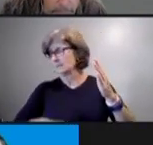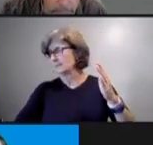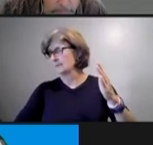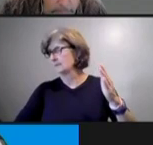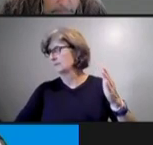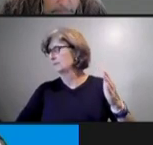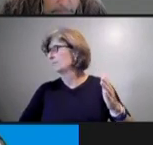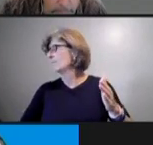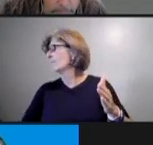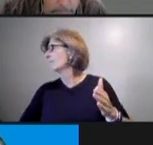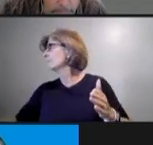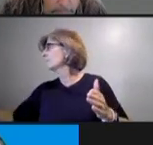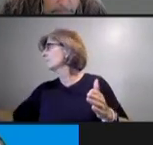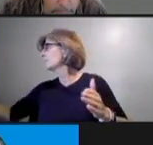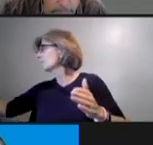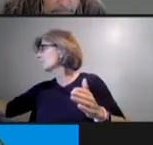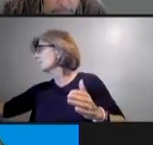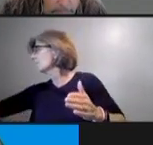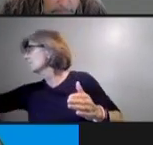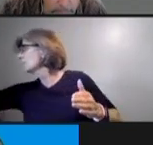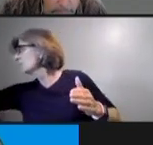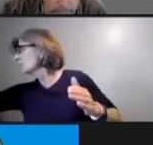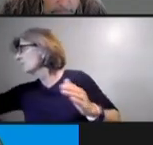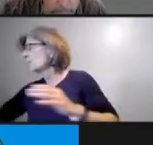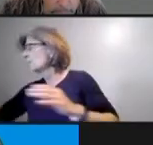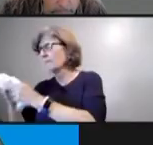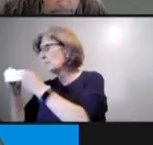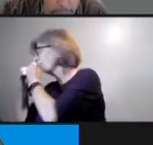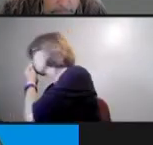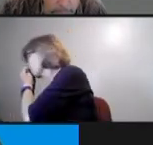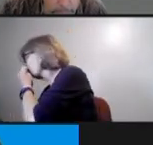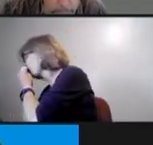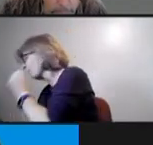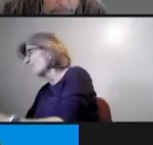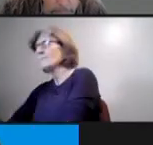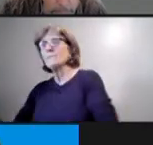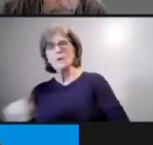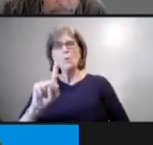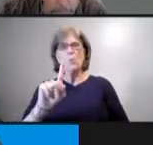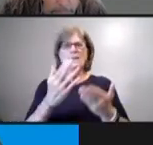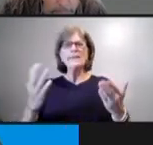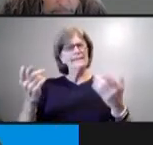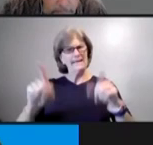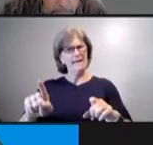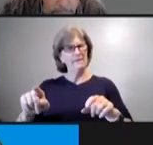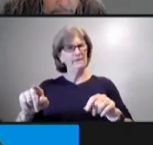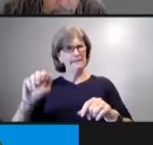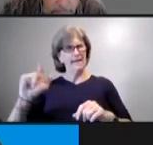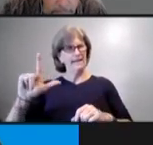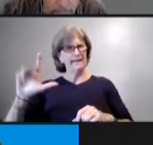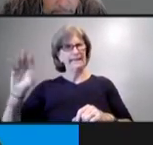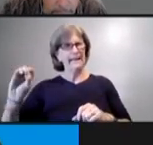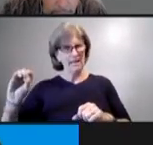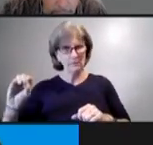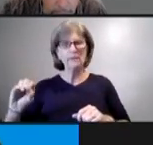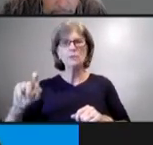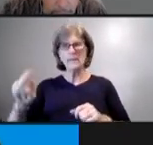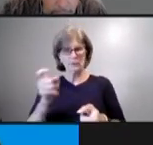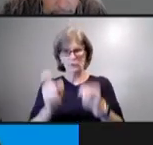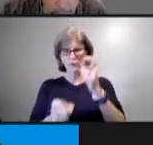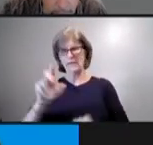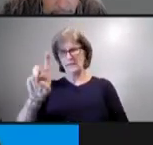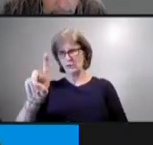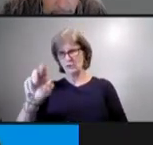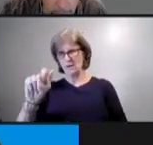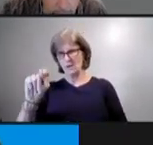had to happen in Allegheny County was we had to adapt our data infrastructure to be able to assist folks